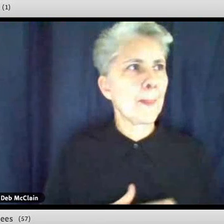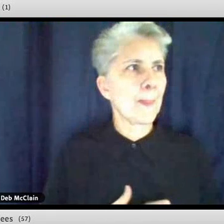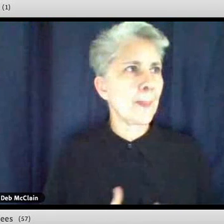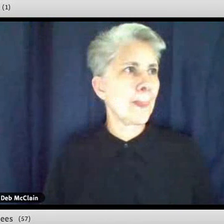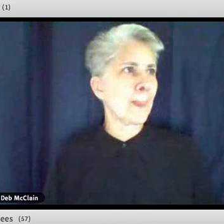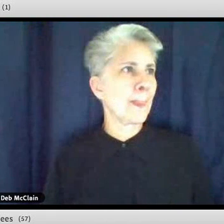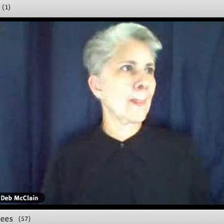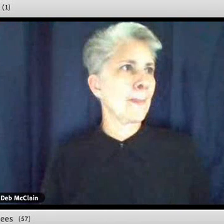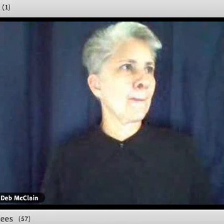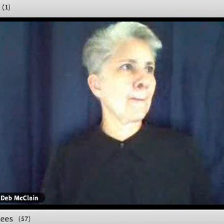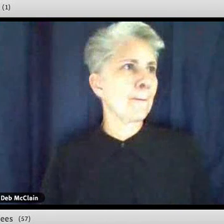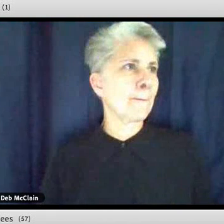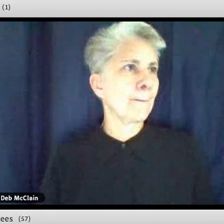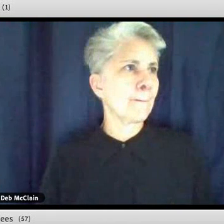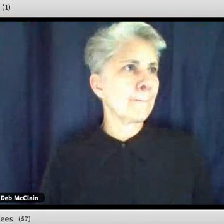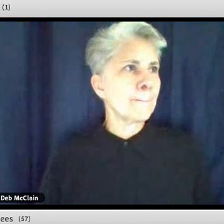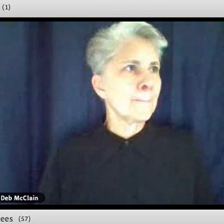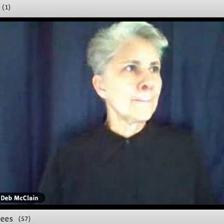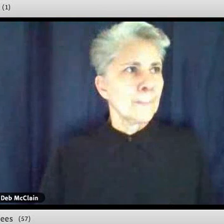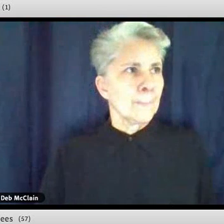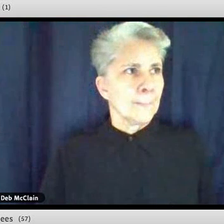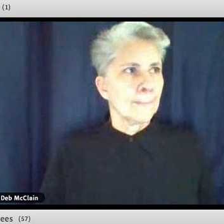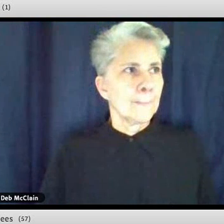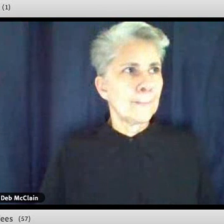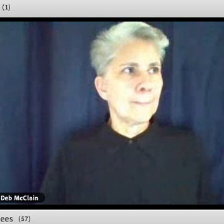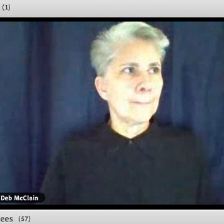Just give me a second.